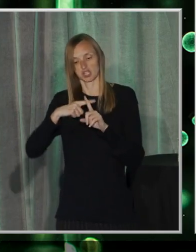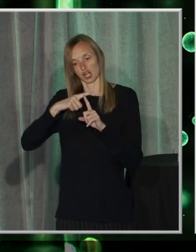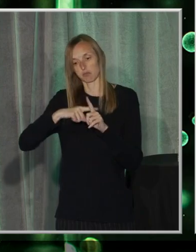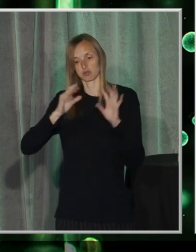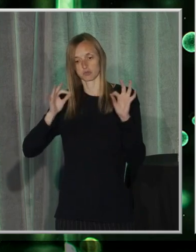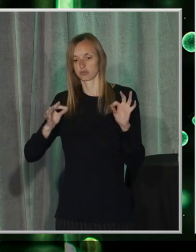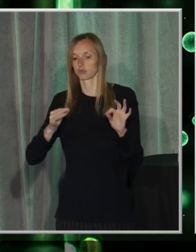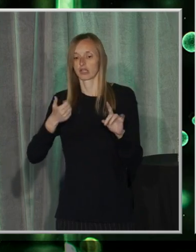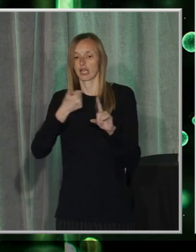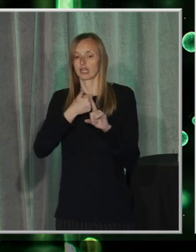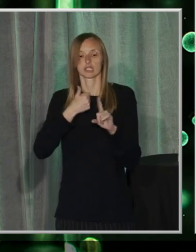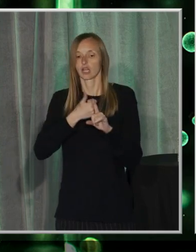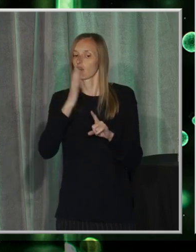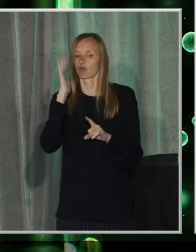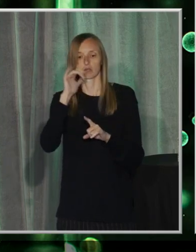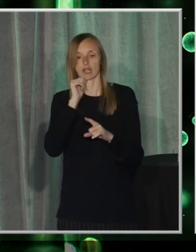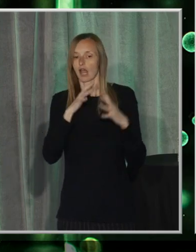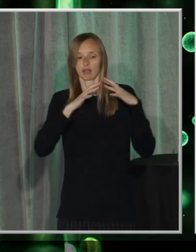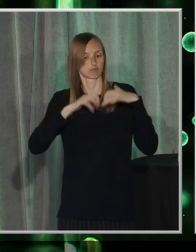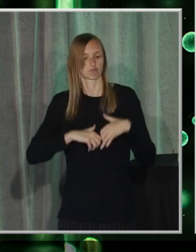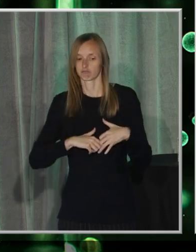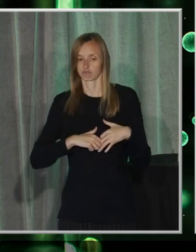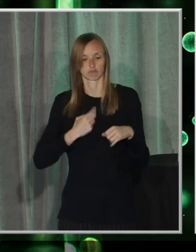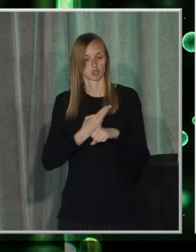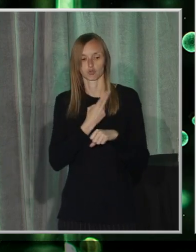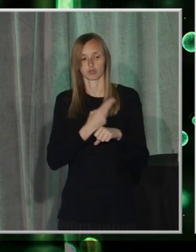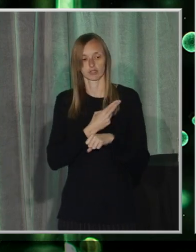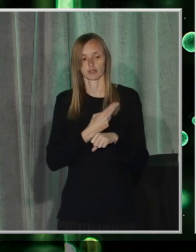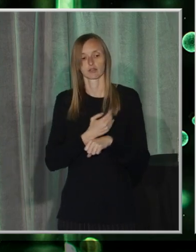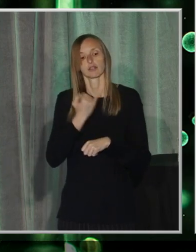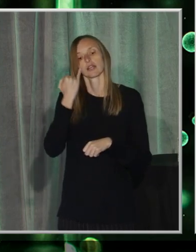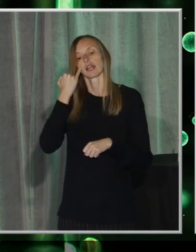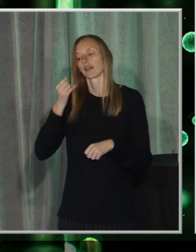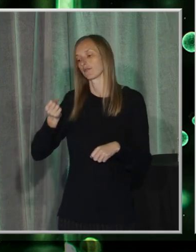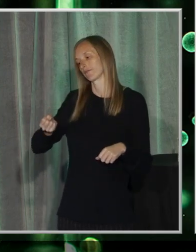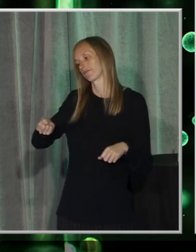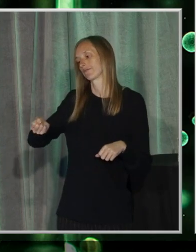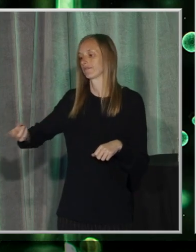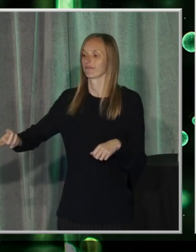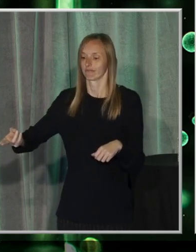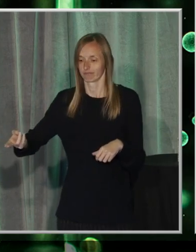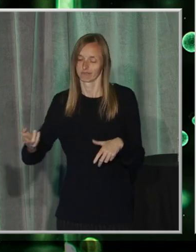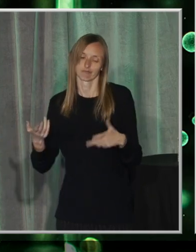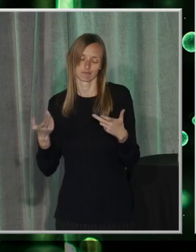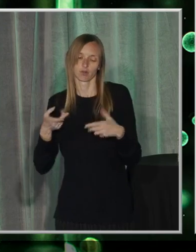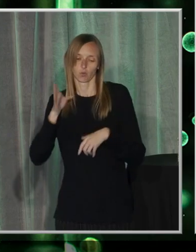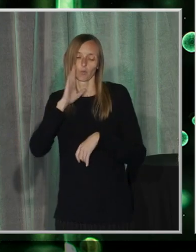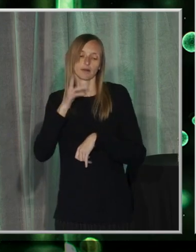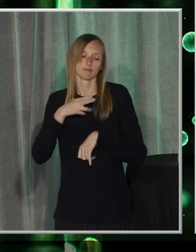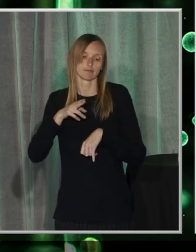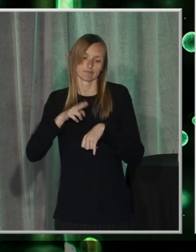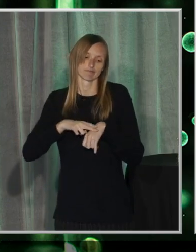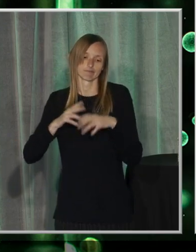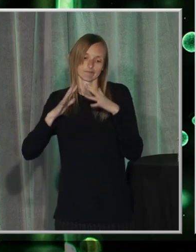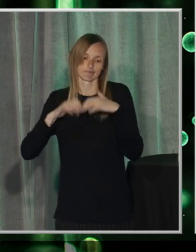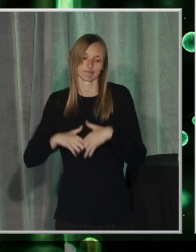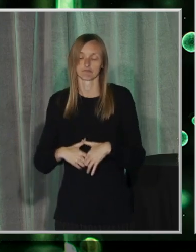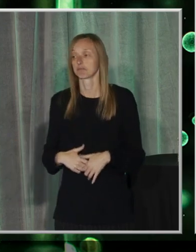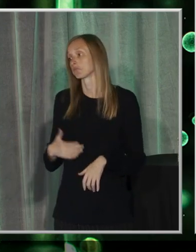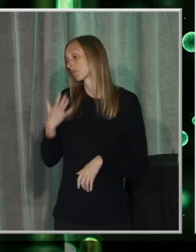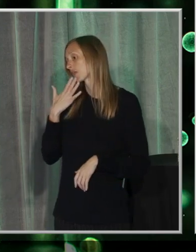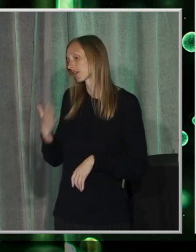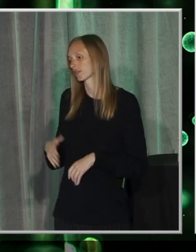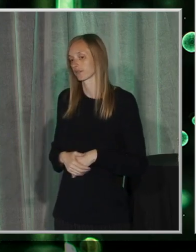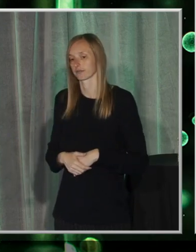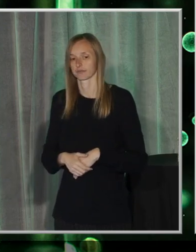actually decompose just by using it that way. But if it's thrown, of course, it will decompose. Thank you. I'm